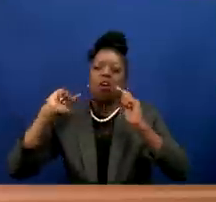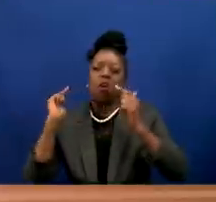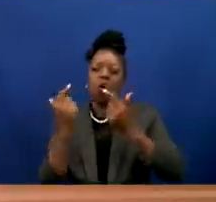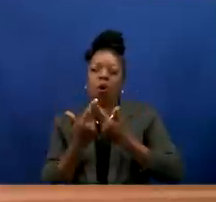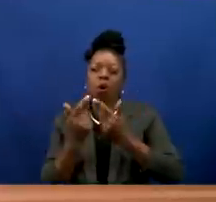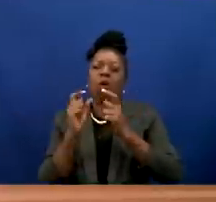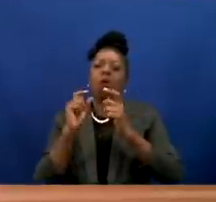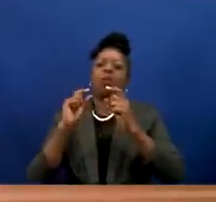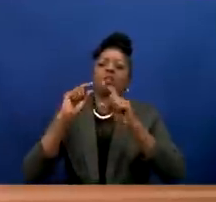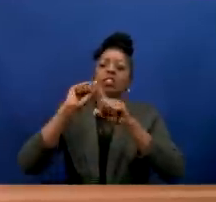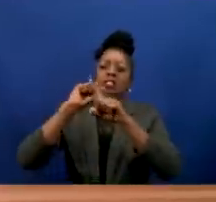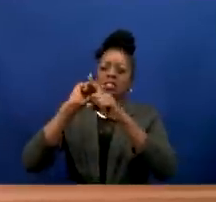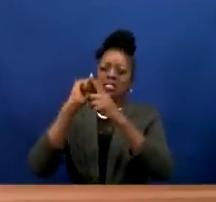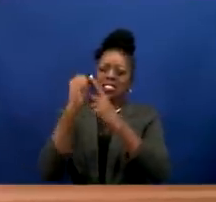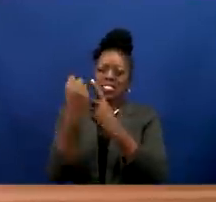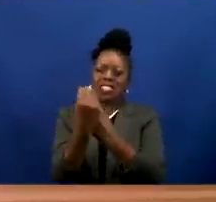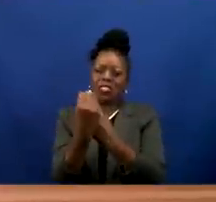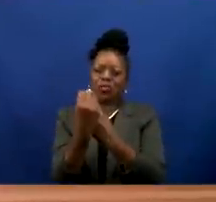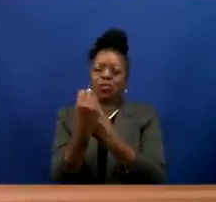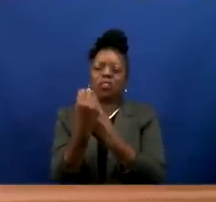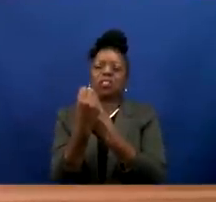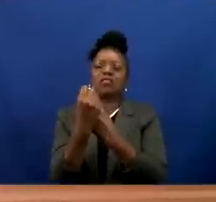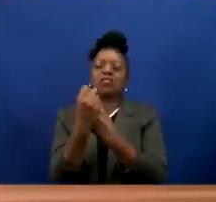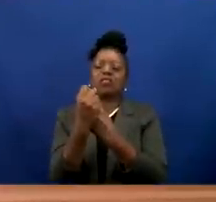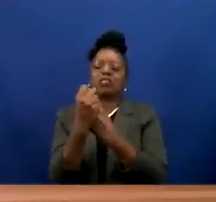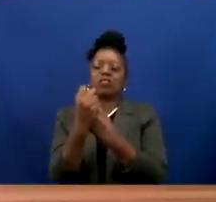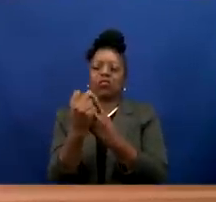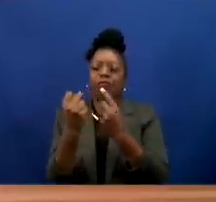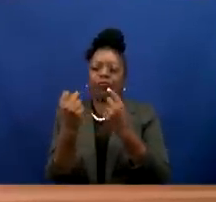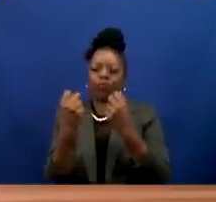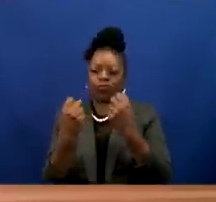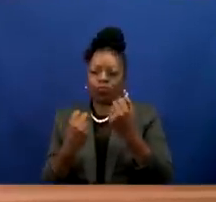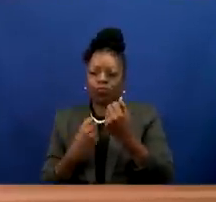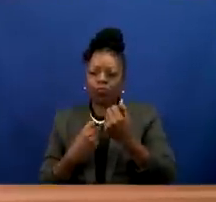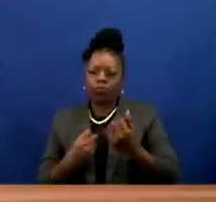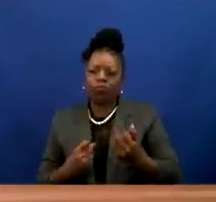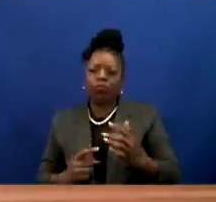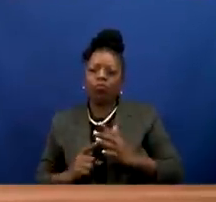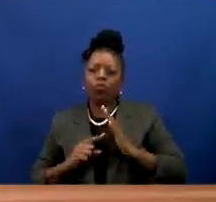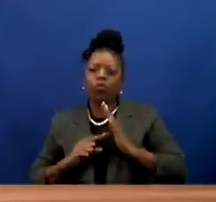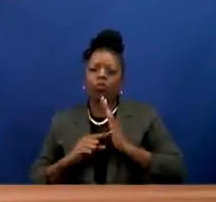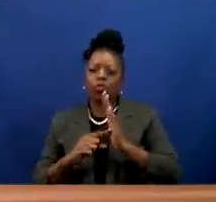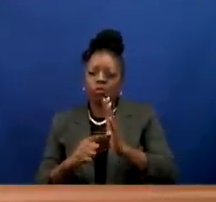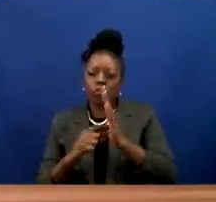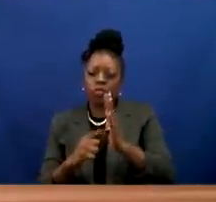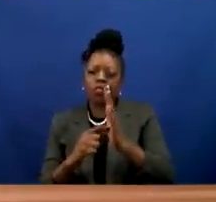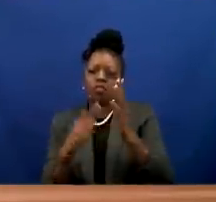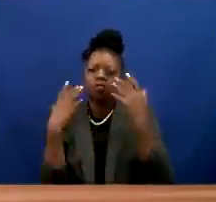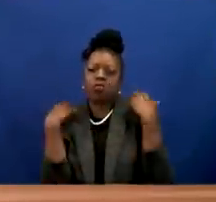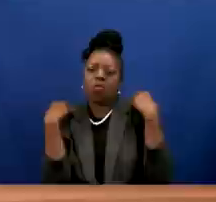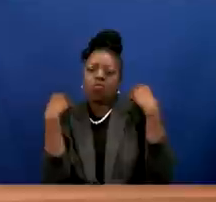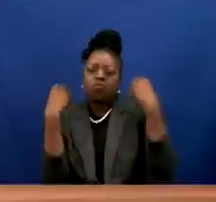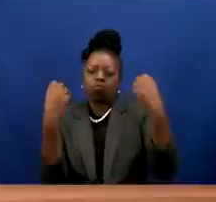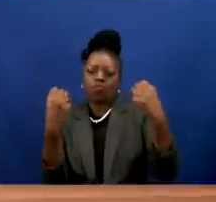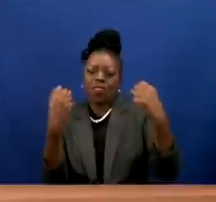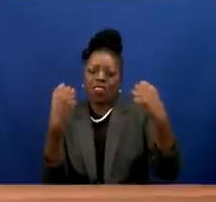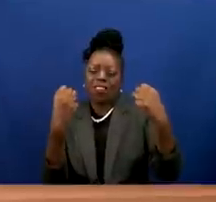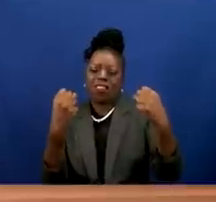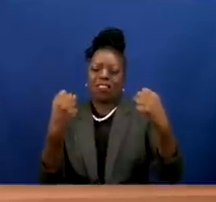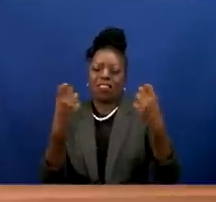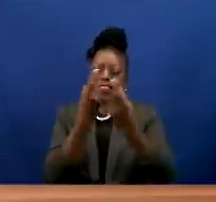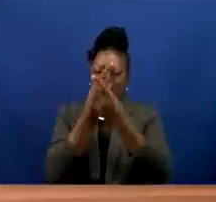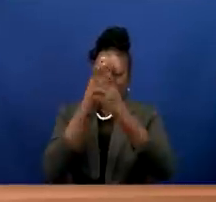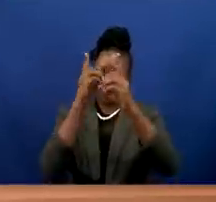this church today who need you in a special way, will you show yourself mighty and strong? Show yourself to be our deliverer,